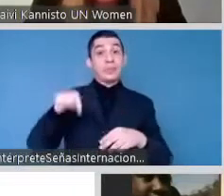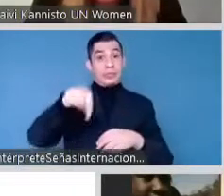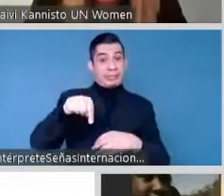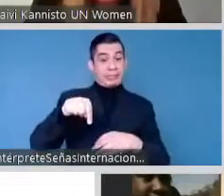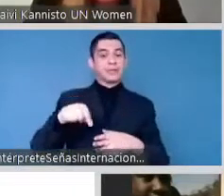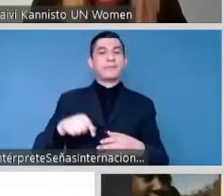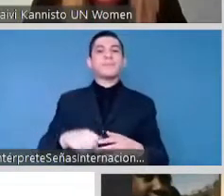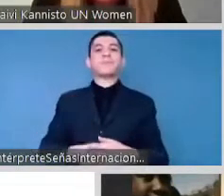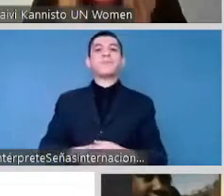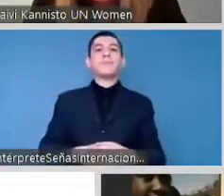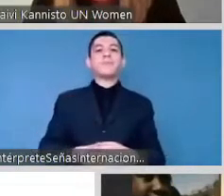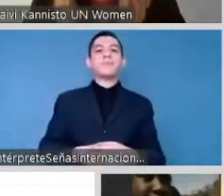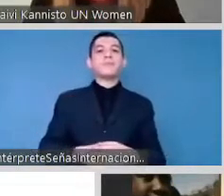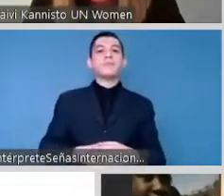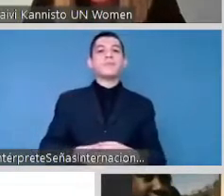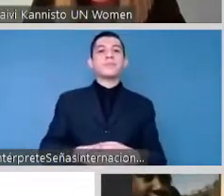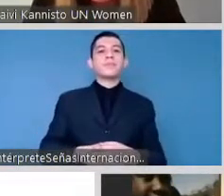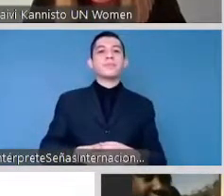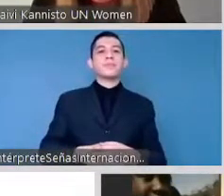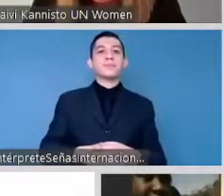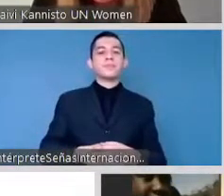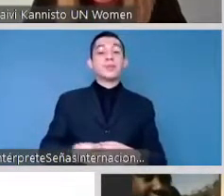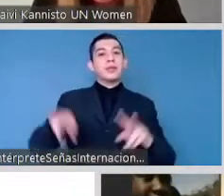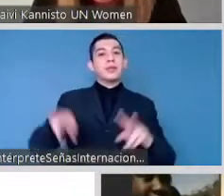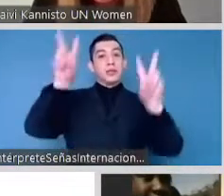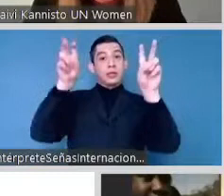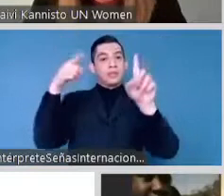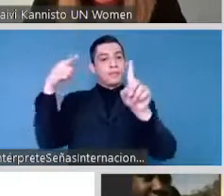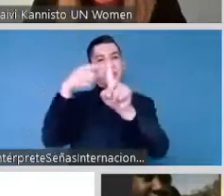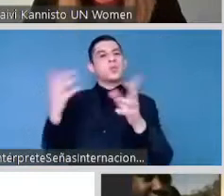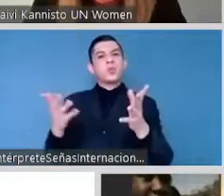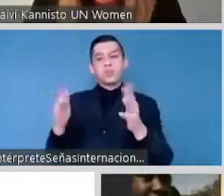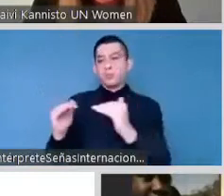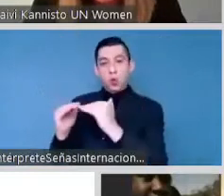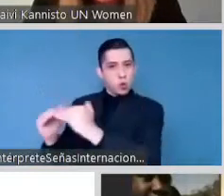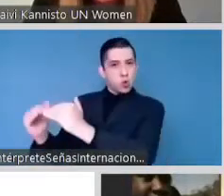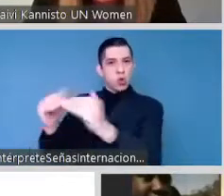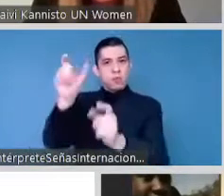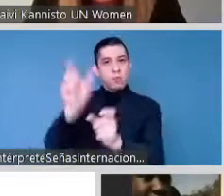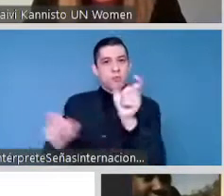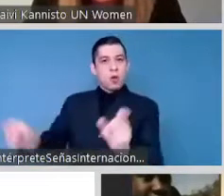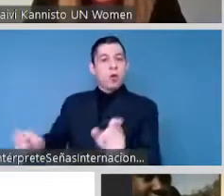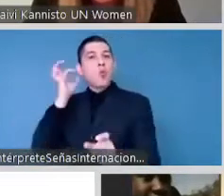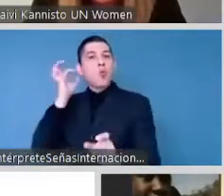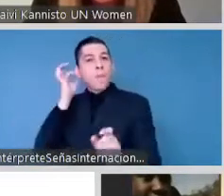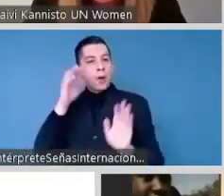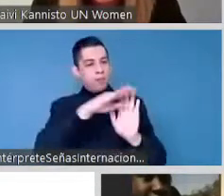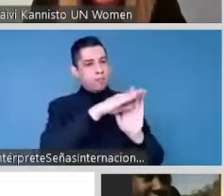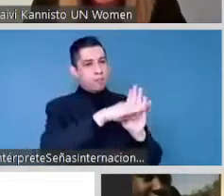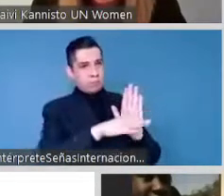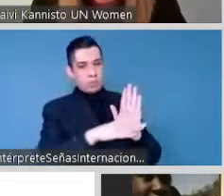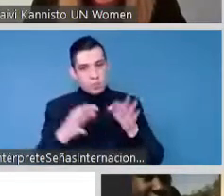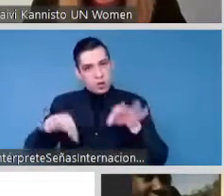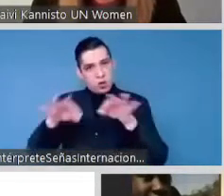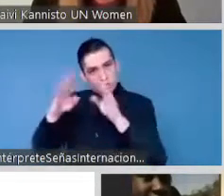gender equality principle into different programs and actions, both at national and regional level. And